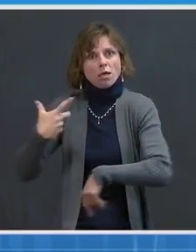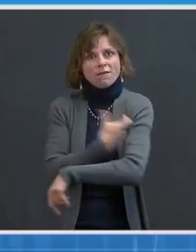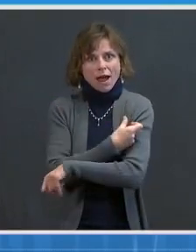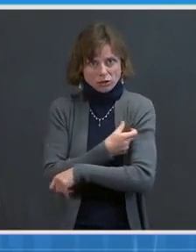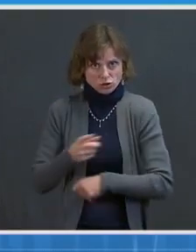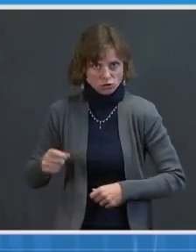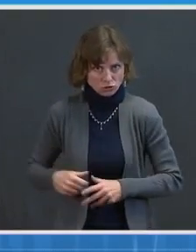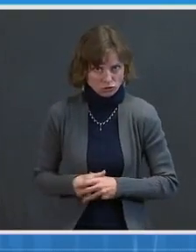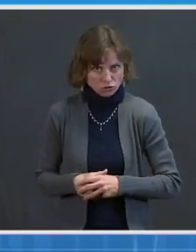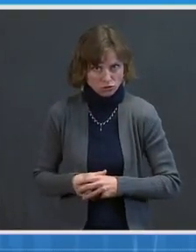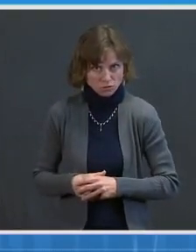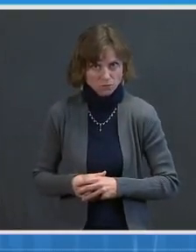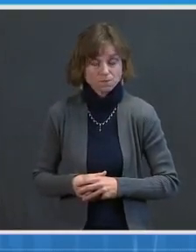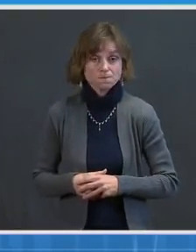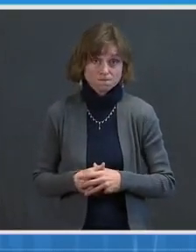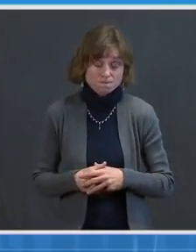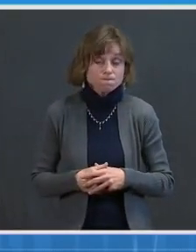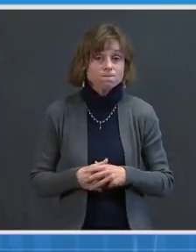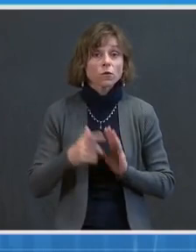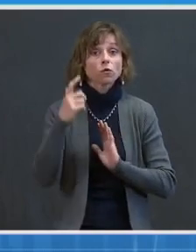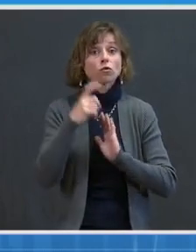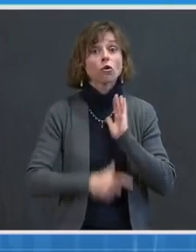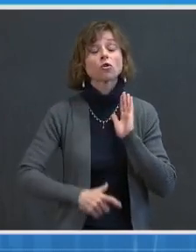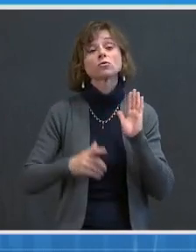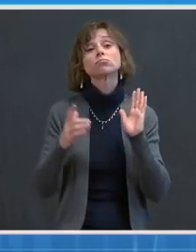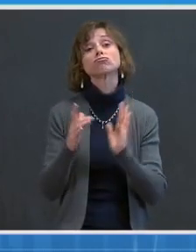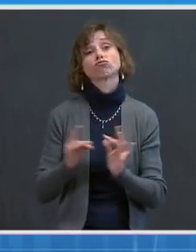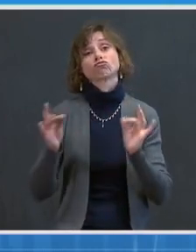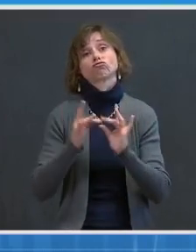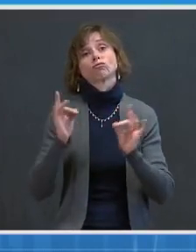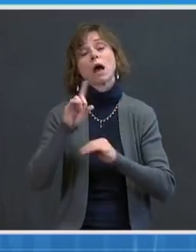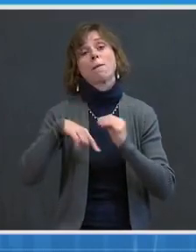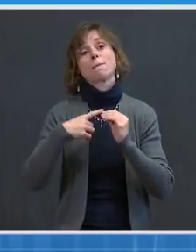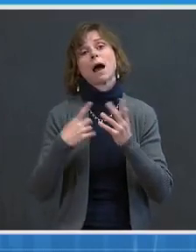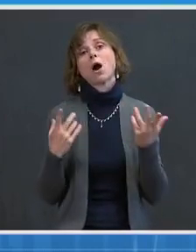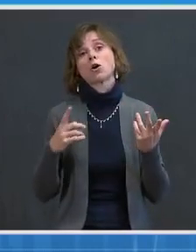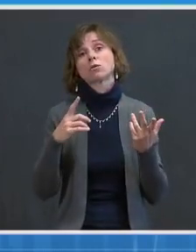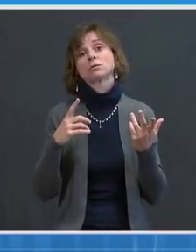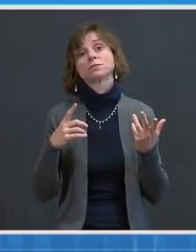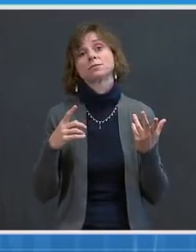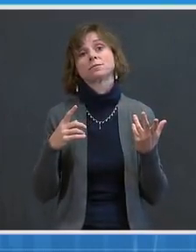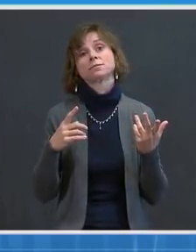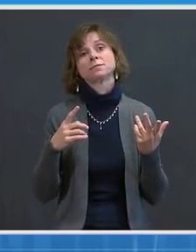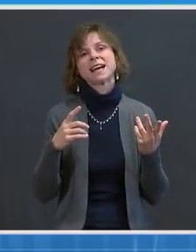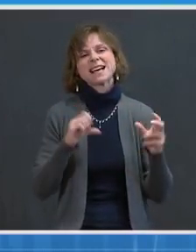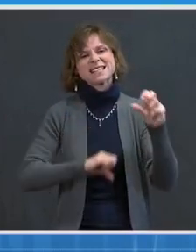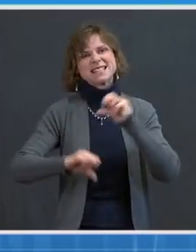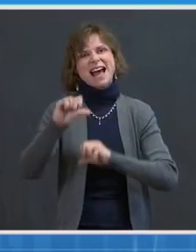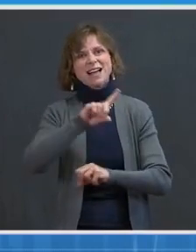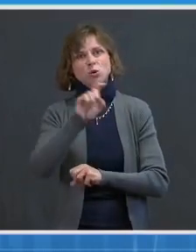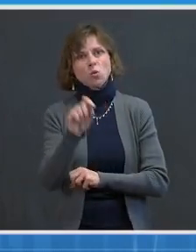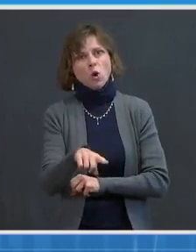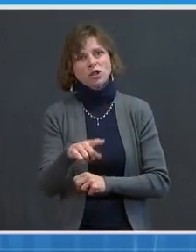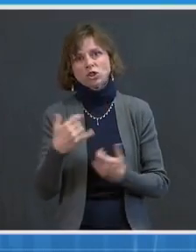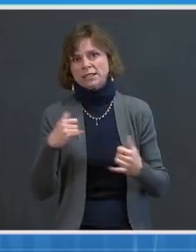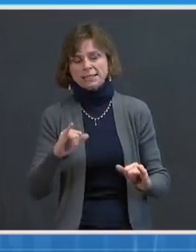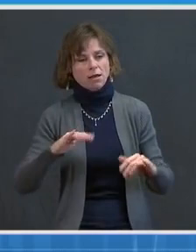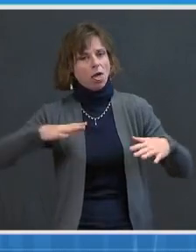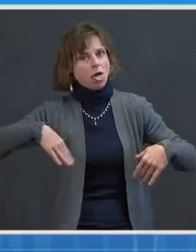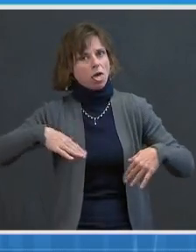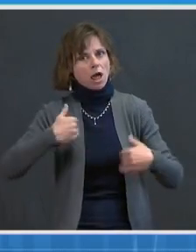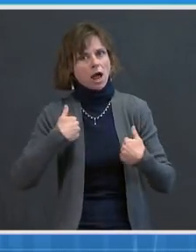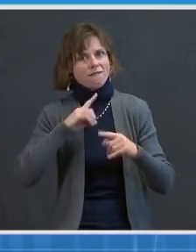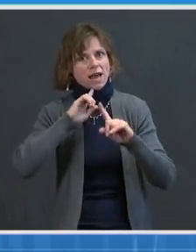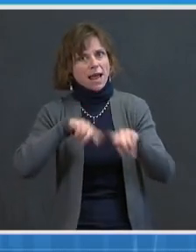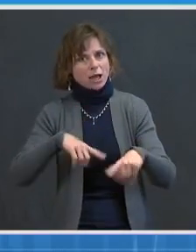vaccine. The commentary also describes the outstanding scientific questions we are working to answer to inform